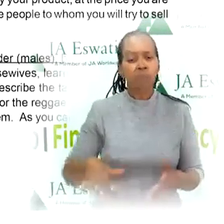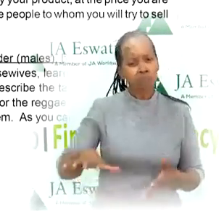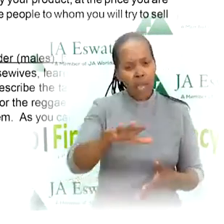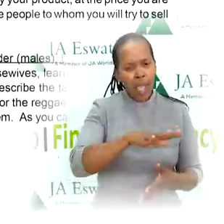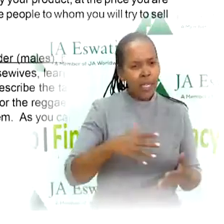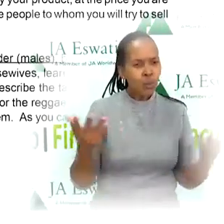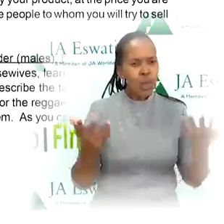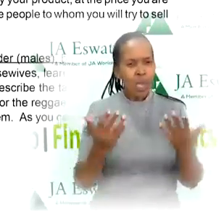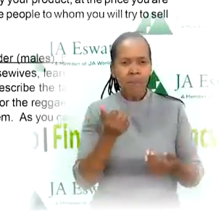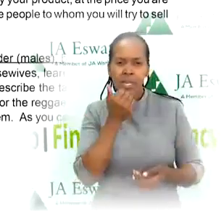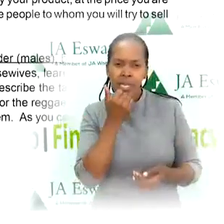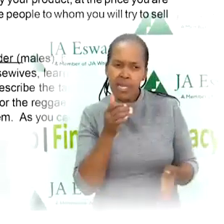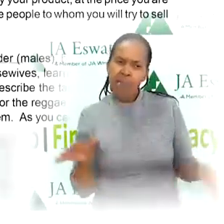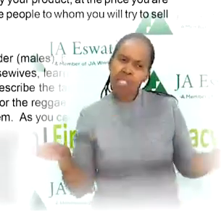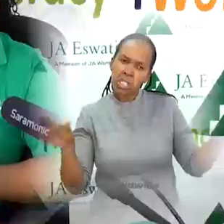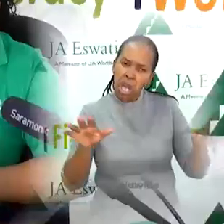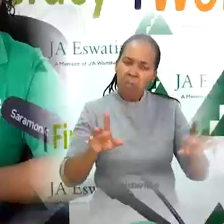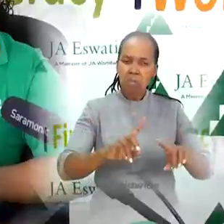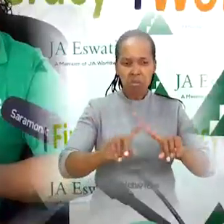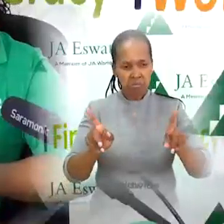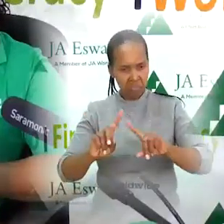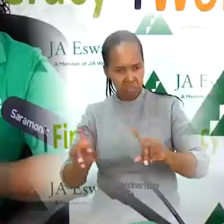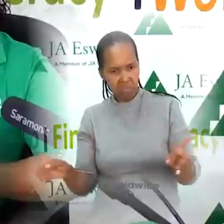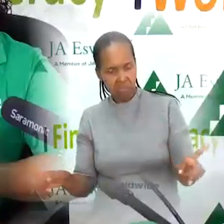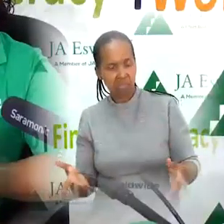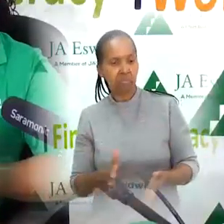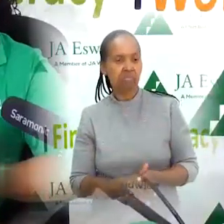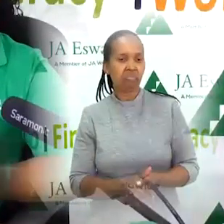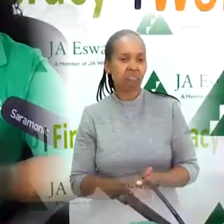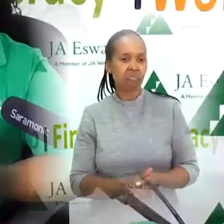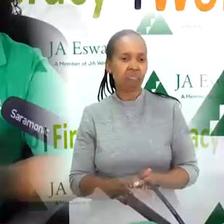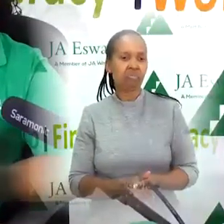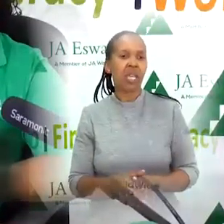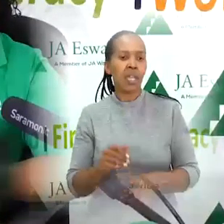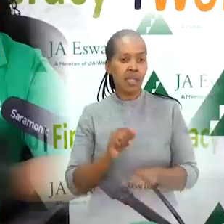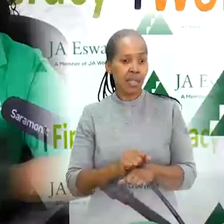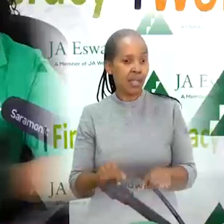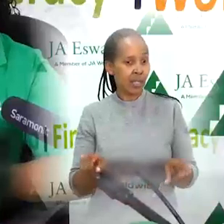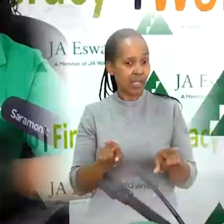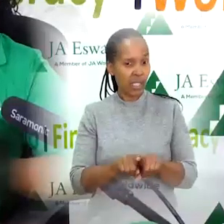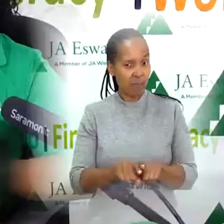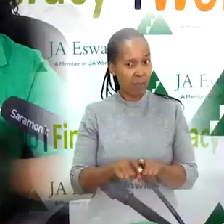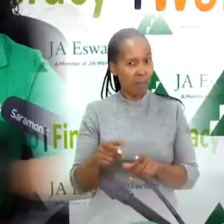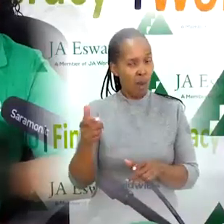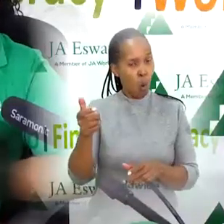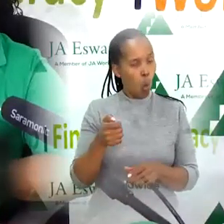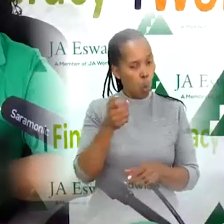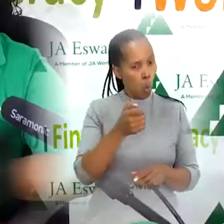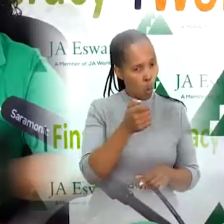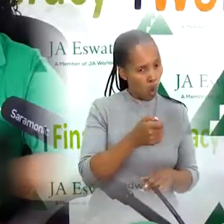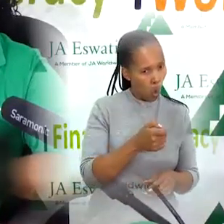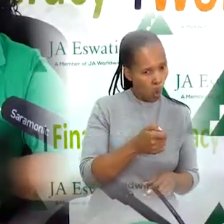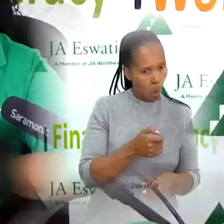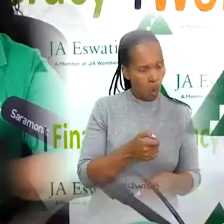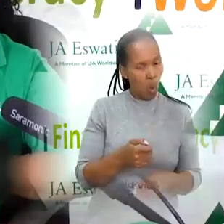in Matapa? And so forth. And it can also be by income. Are they wealthy or